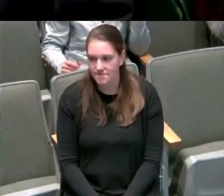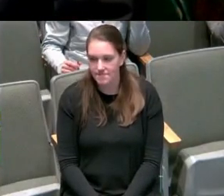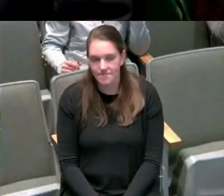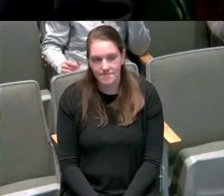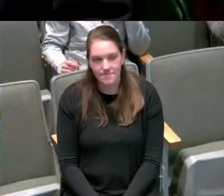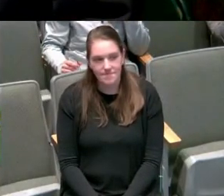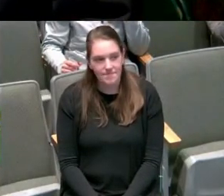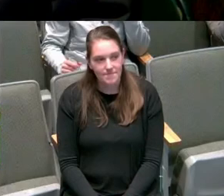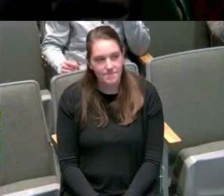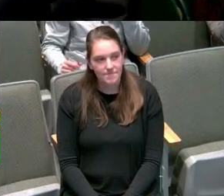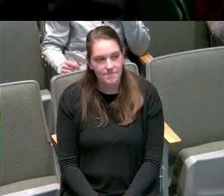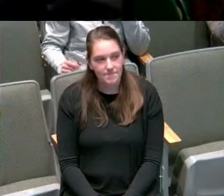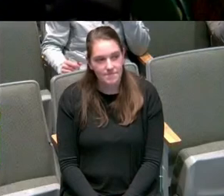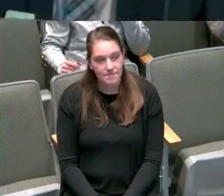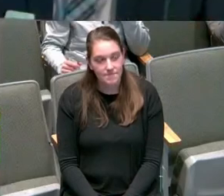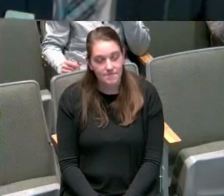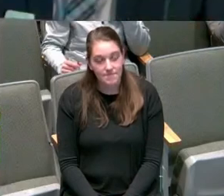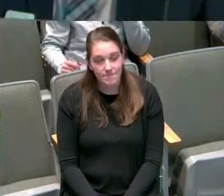okay